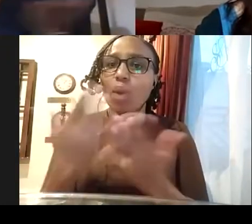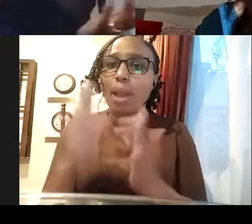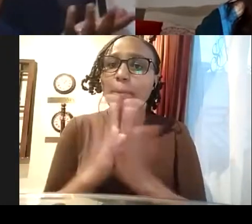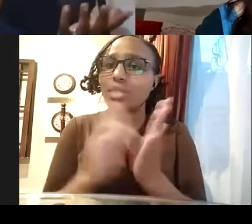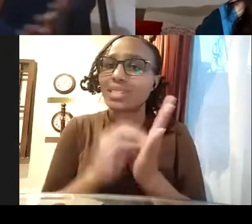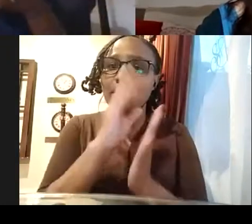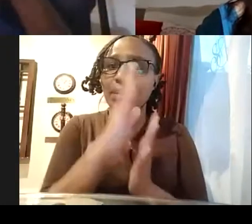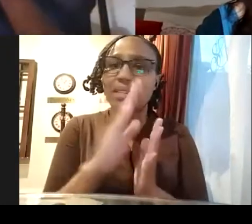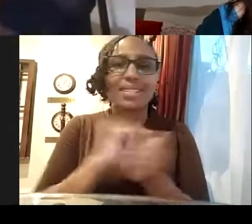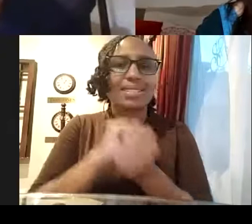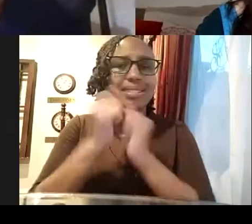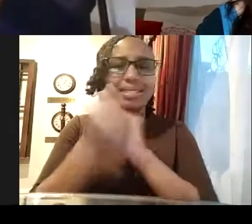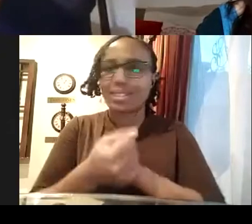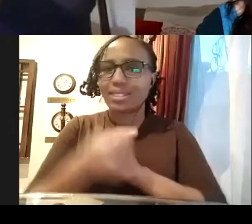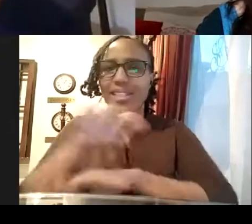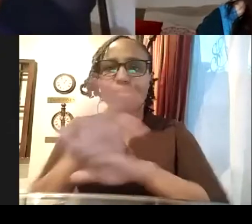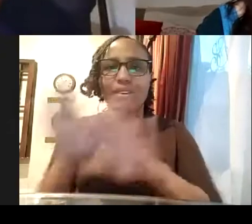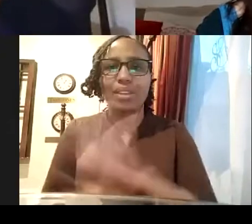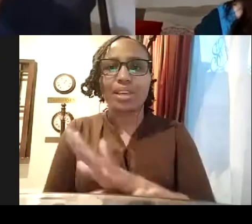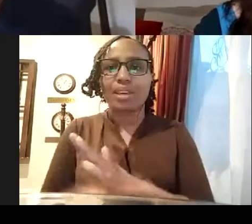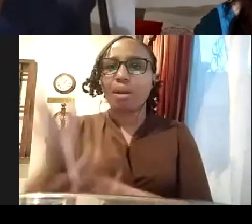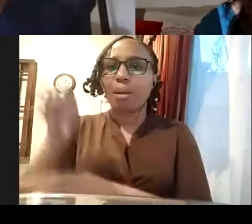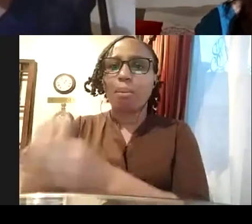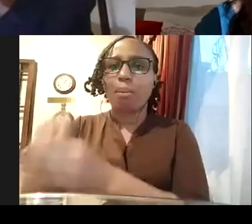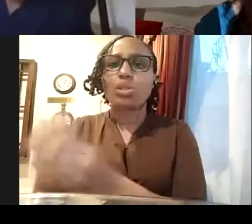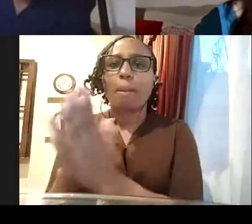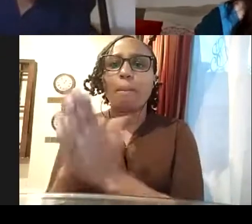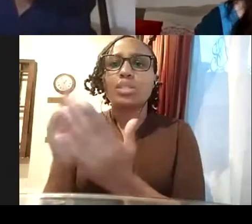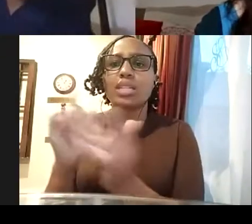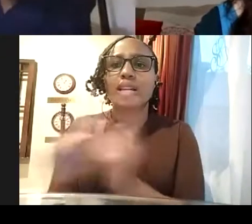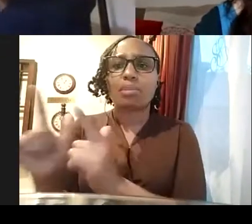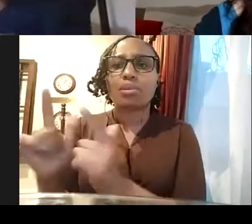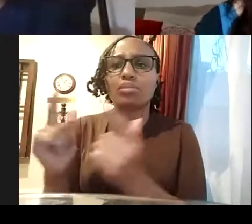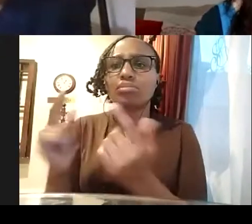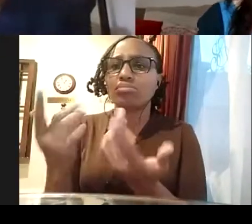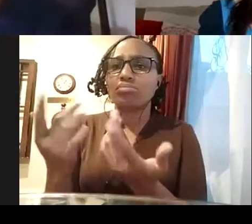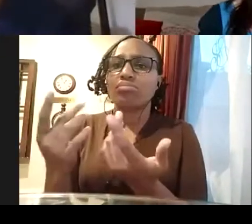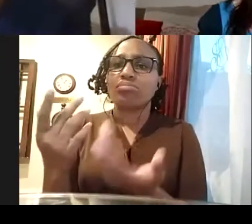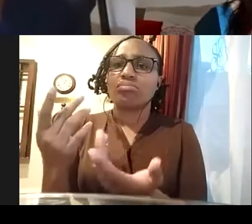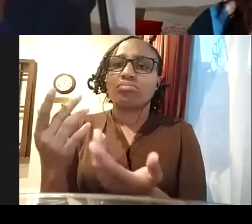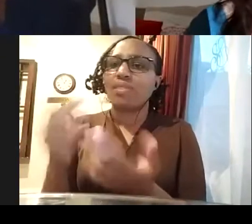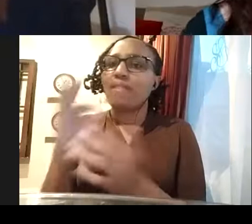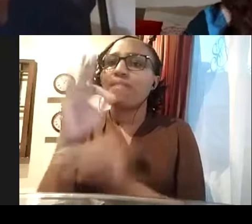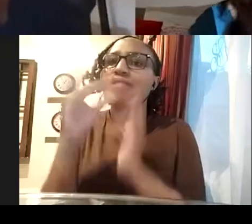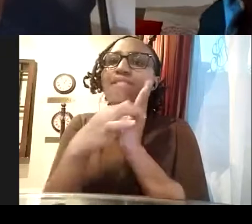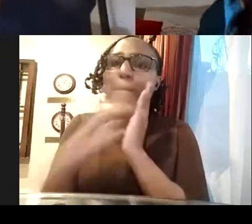It changes everything. Just put 10 books in your library and see fame. Fame will just arrive at your doorstep.